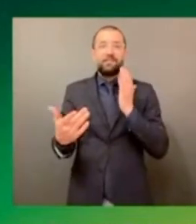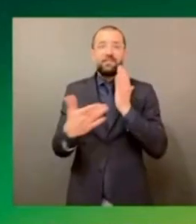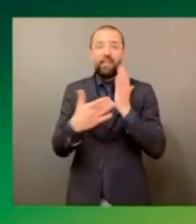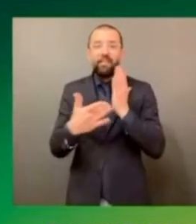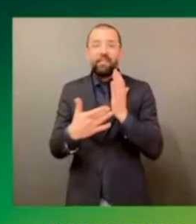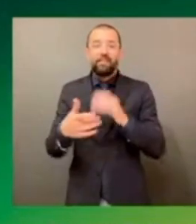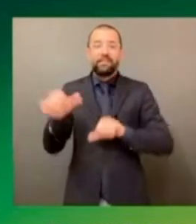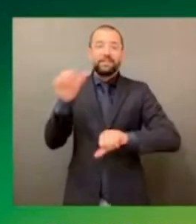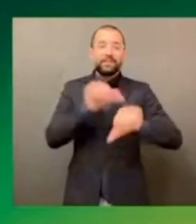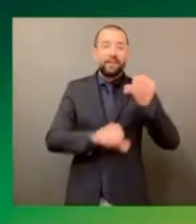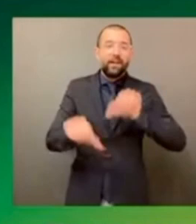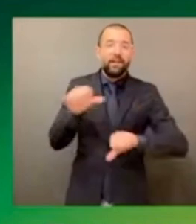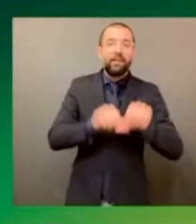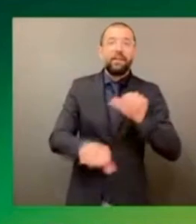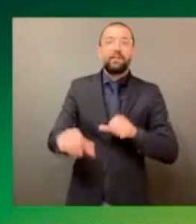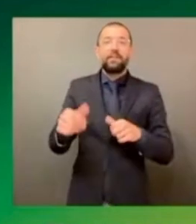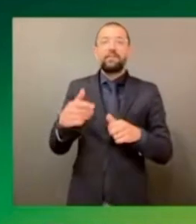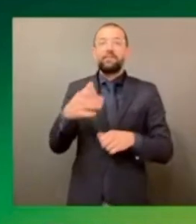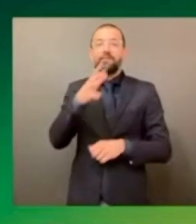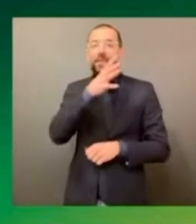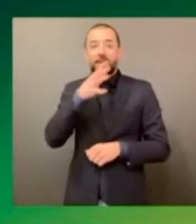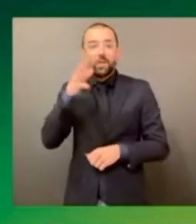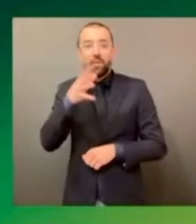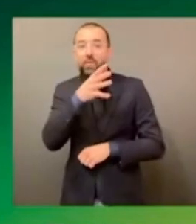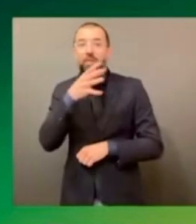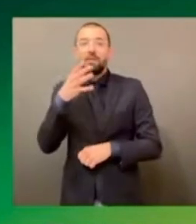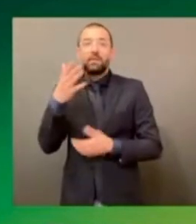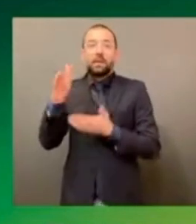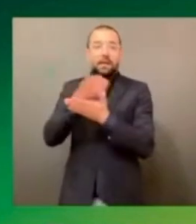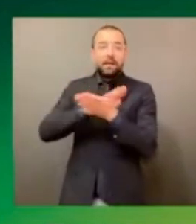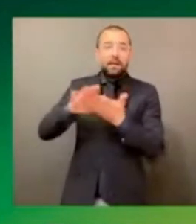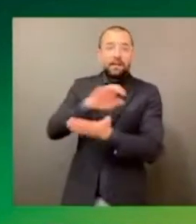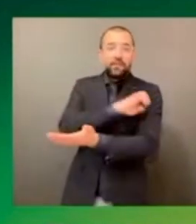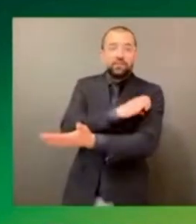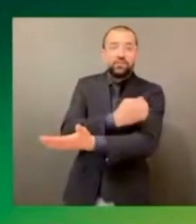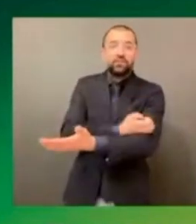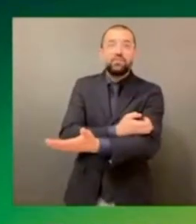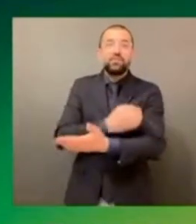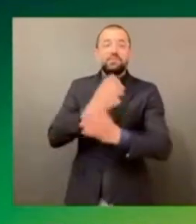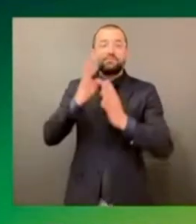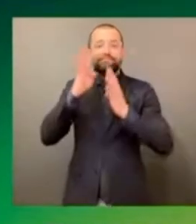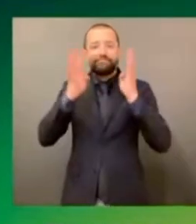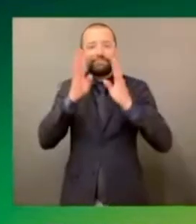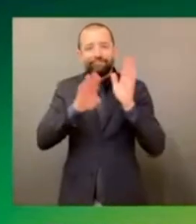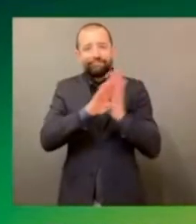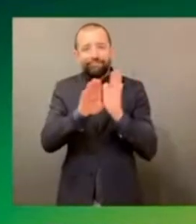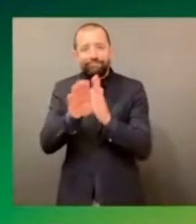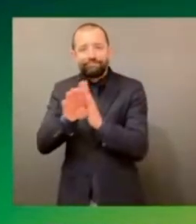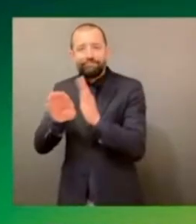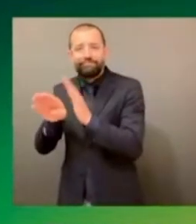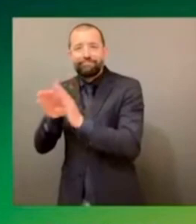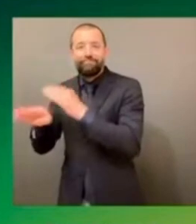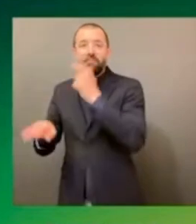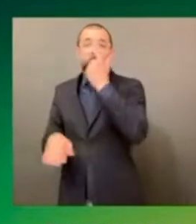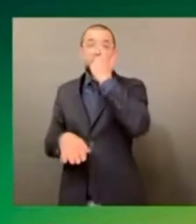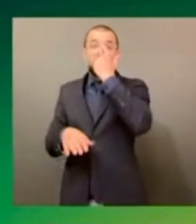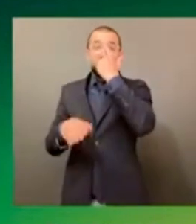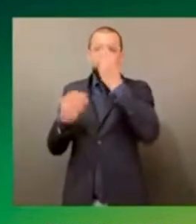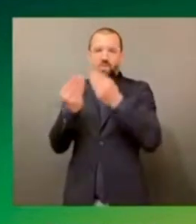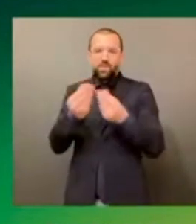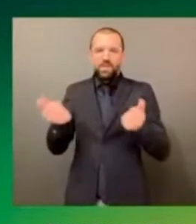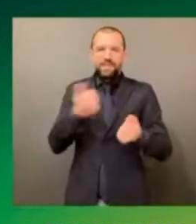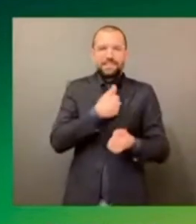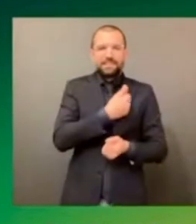science, agriculture, and clean energy, where innovation is solving local problems and